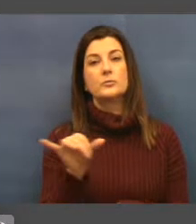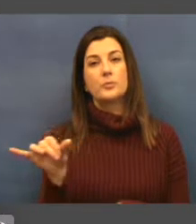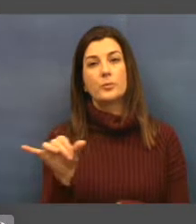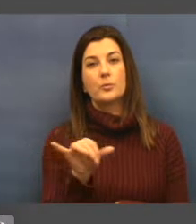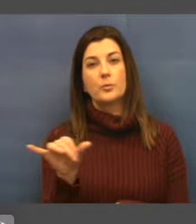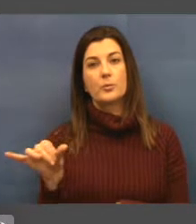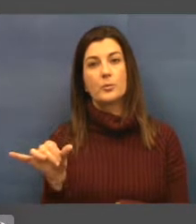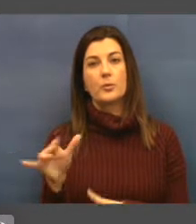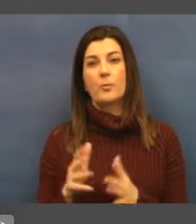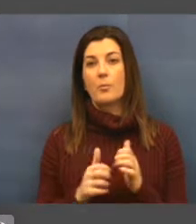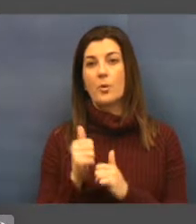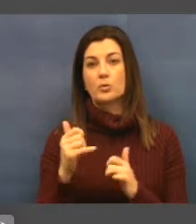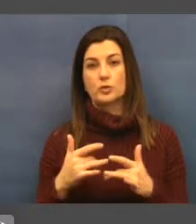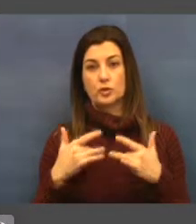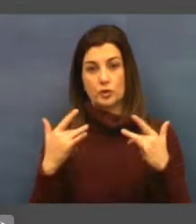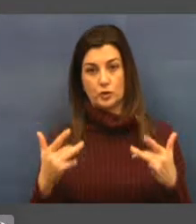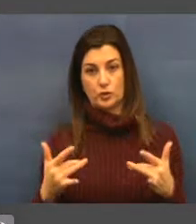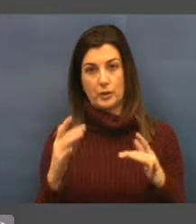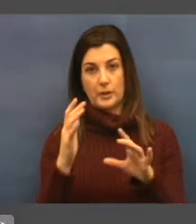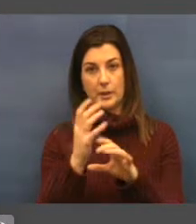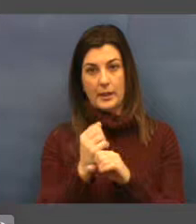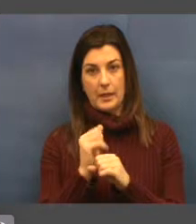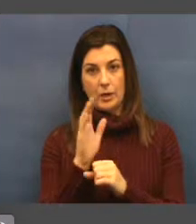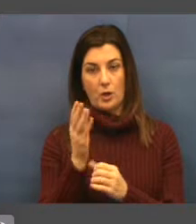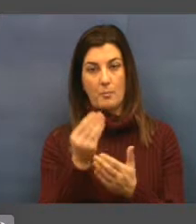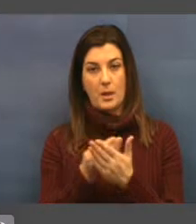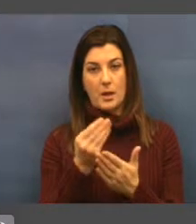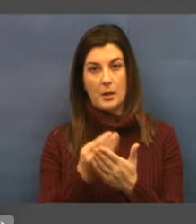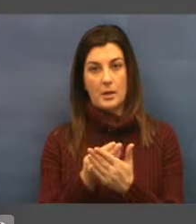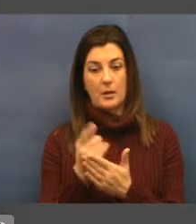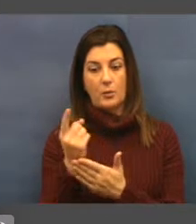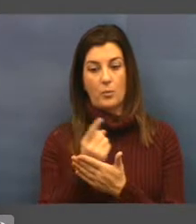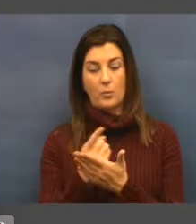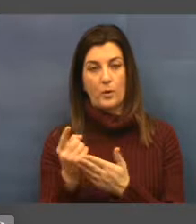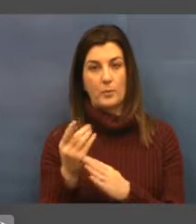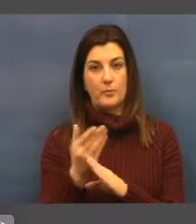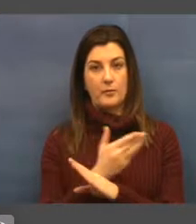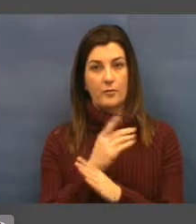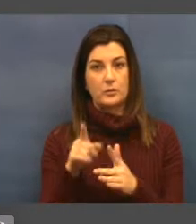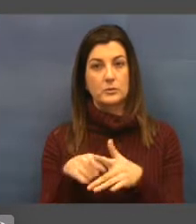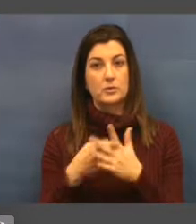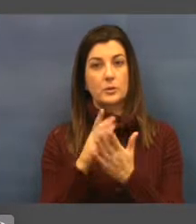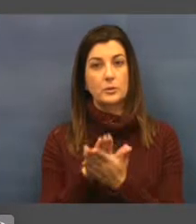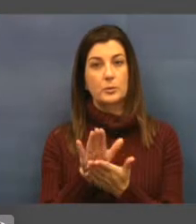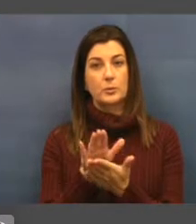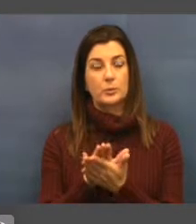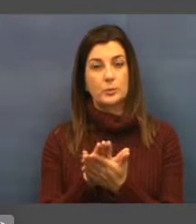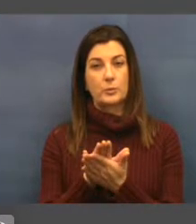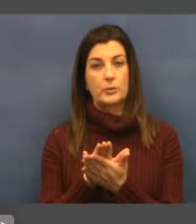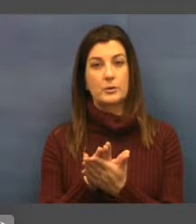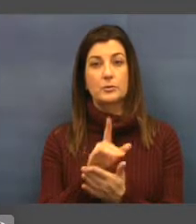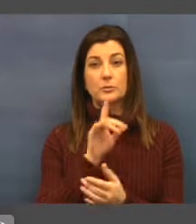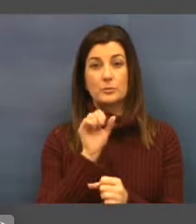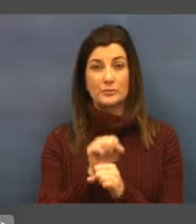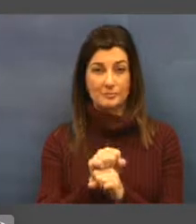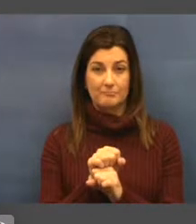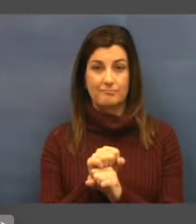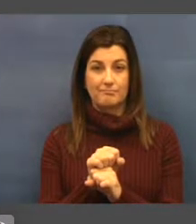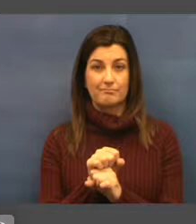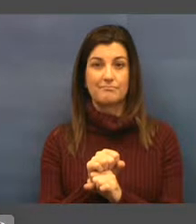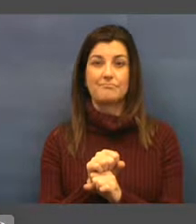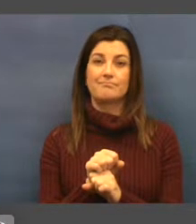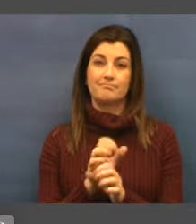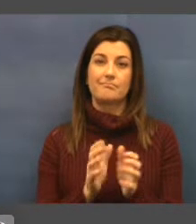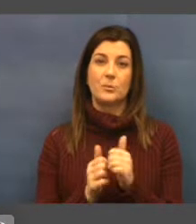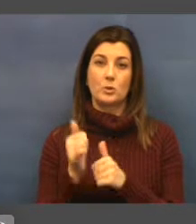Also, the earliest you can get your student loan money is 1 week before starting school. In reality, it's typically on the